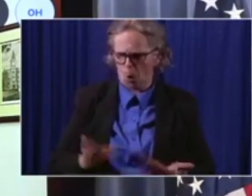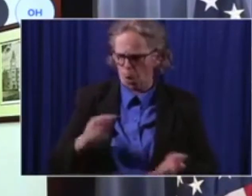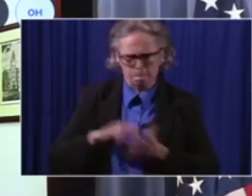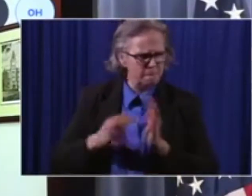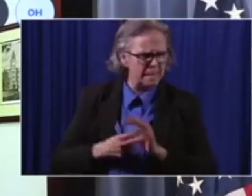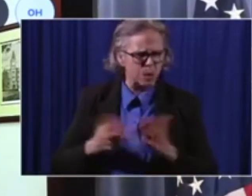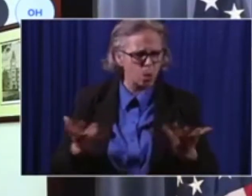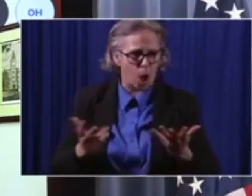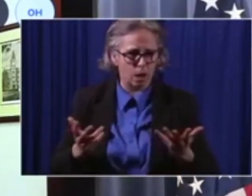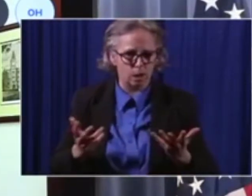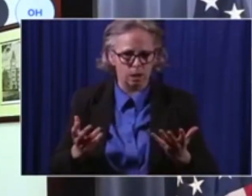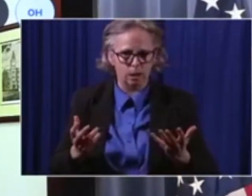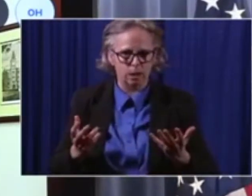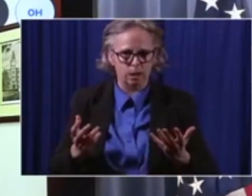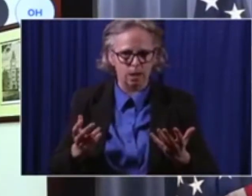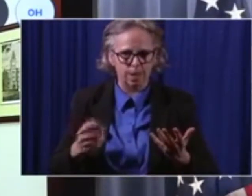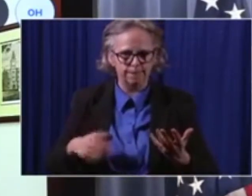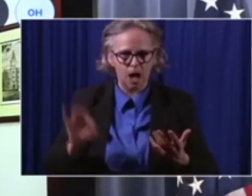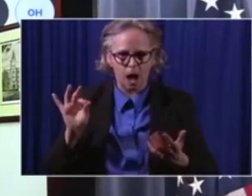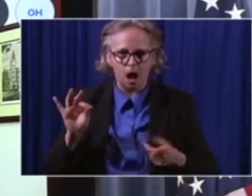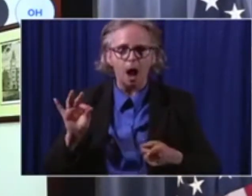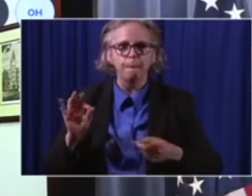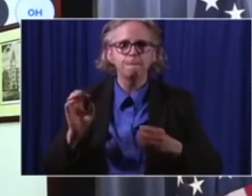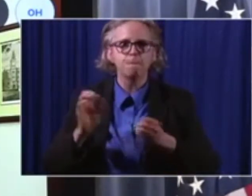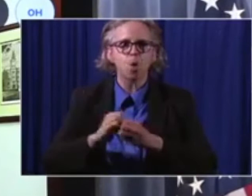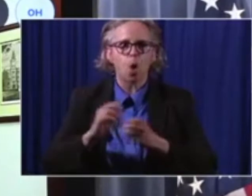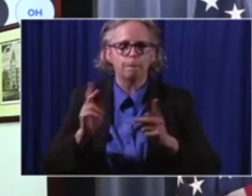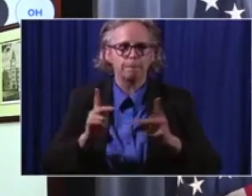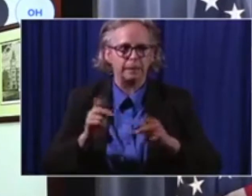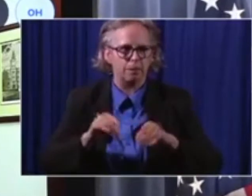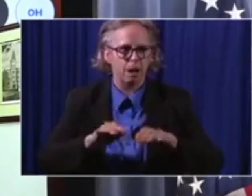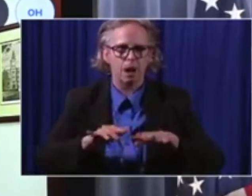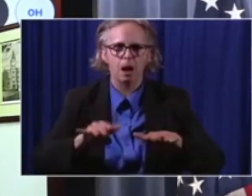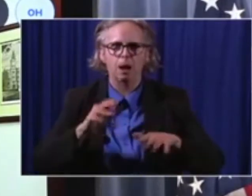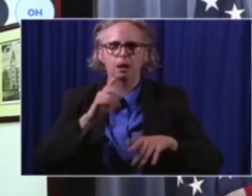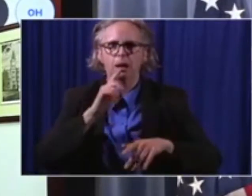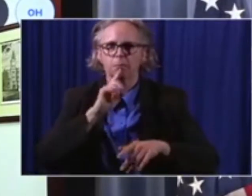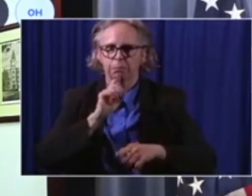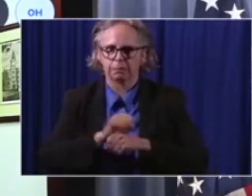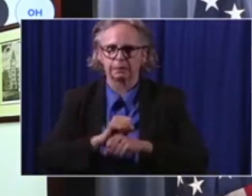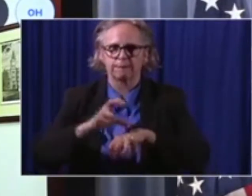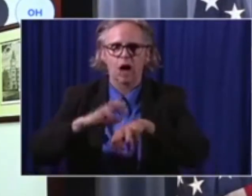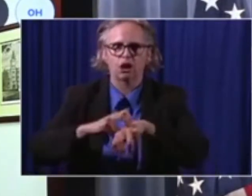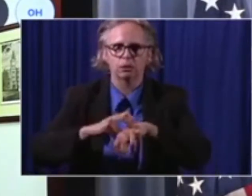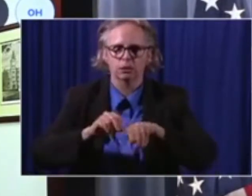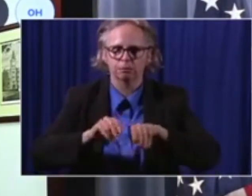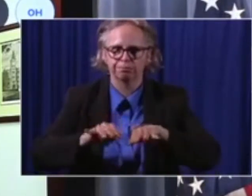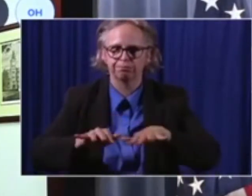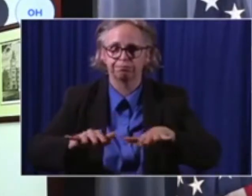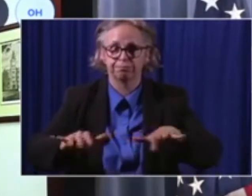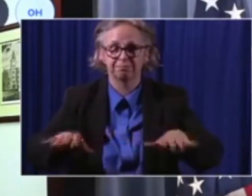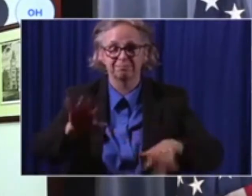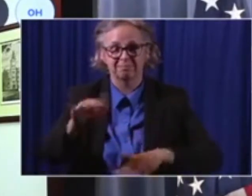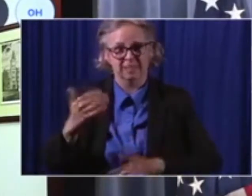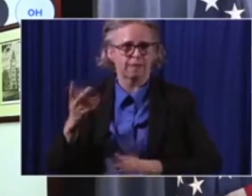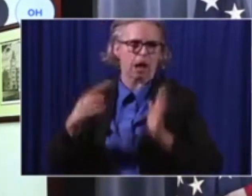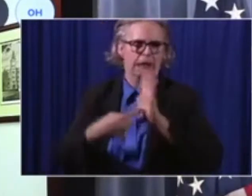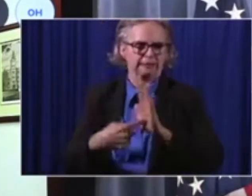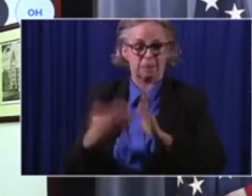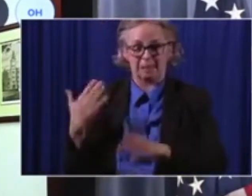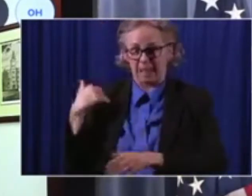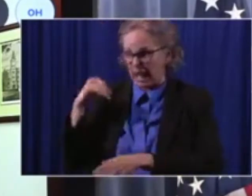that there's more disease in our county. Now, I think last night, sir, in your speech to the state, you made, I